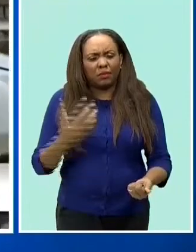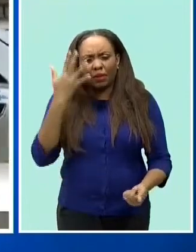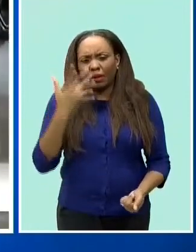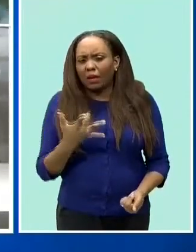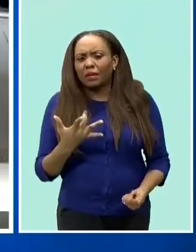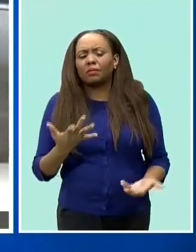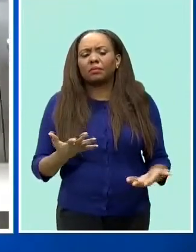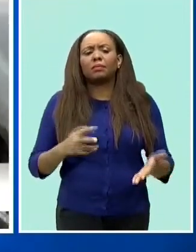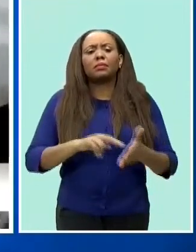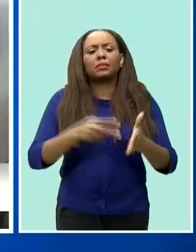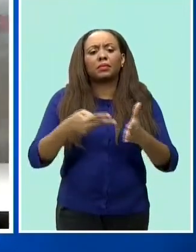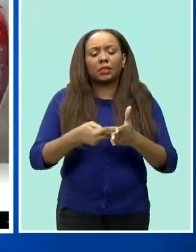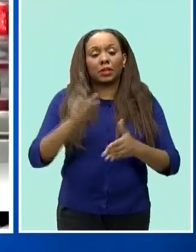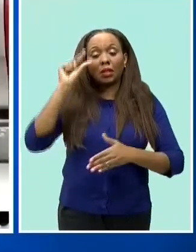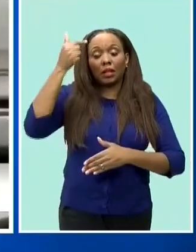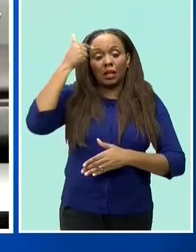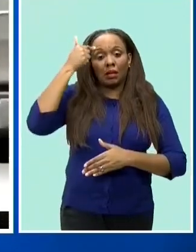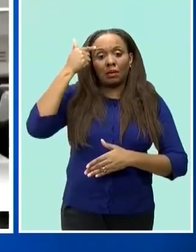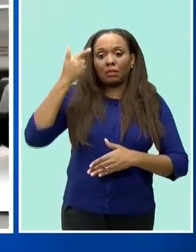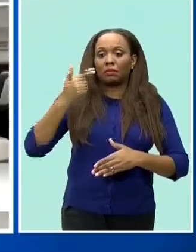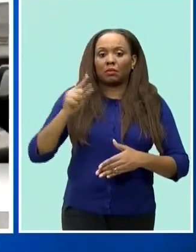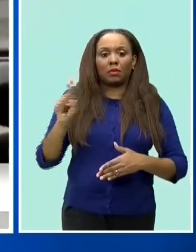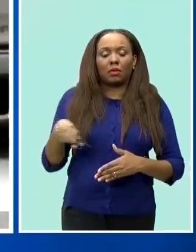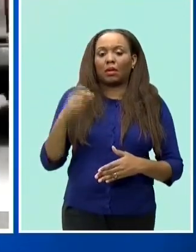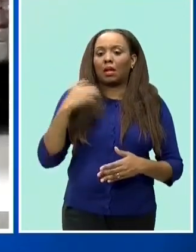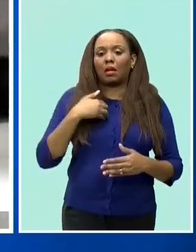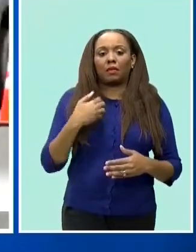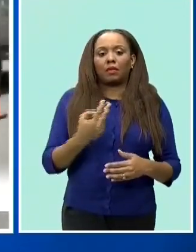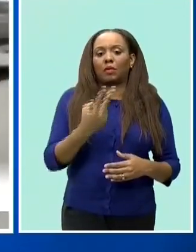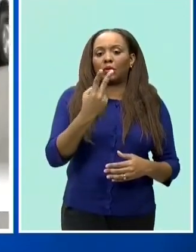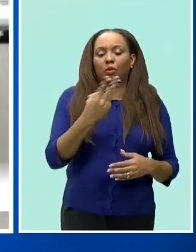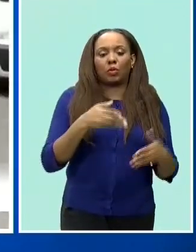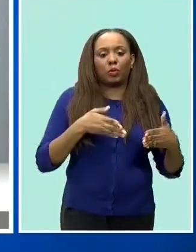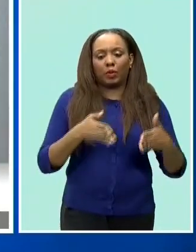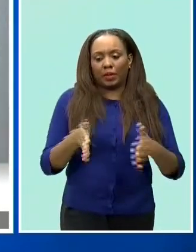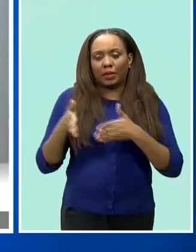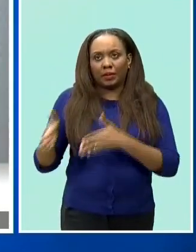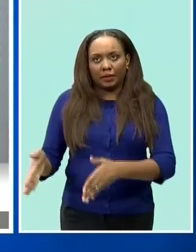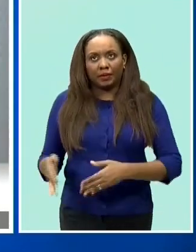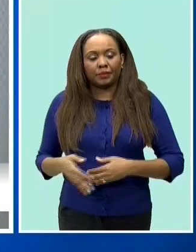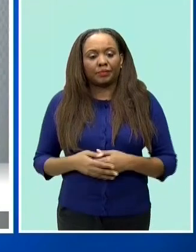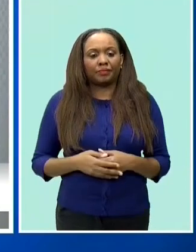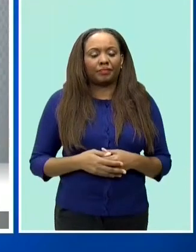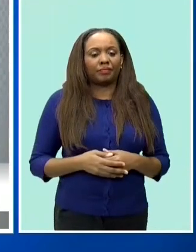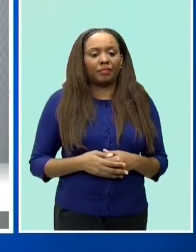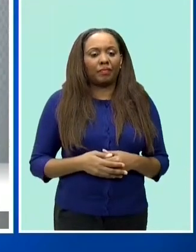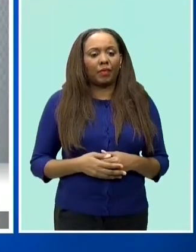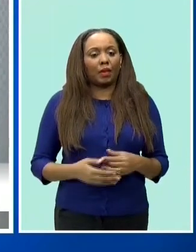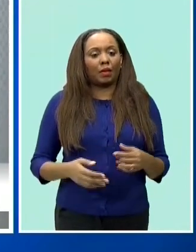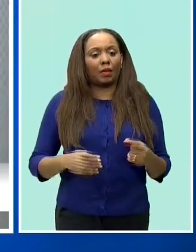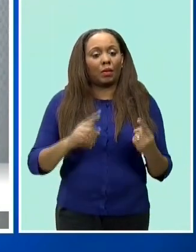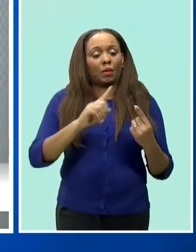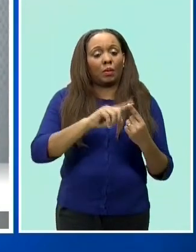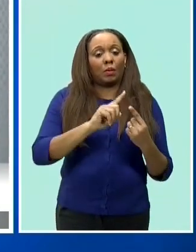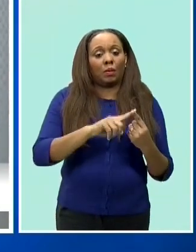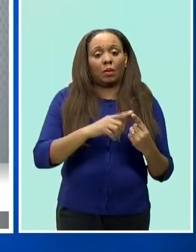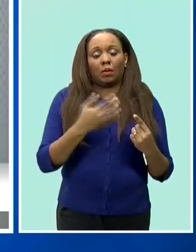an indication that the government has only 2 approaches in fighting crime. We still do not have